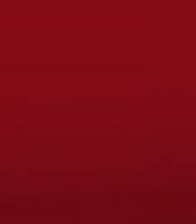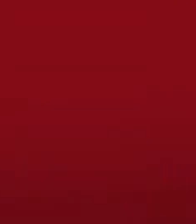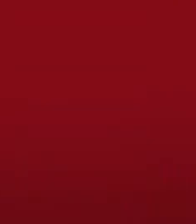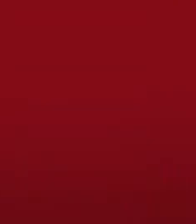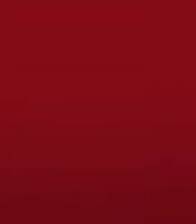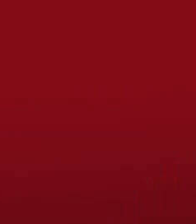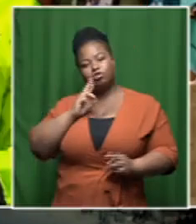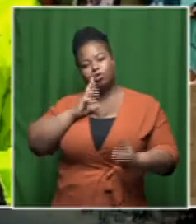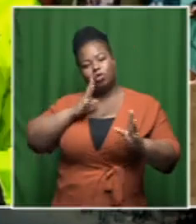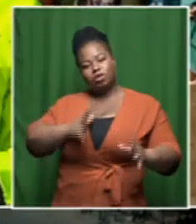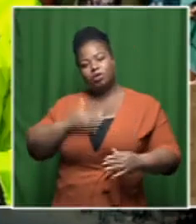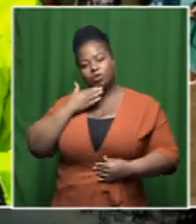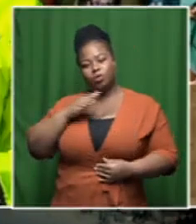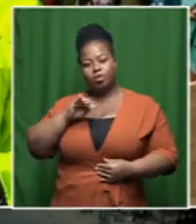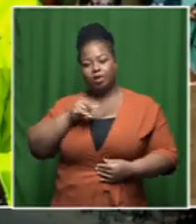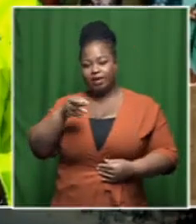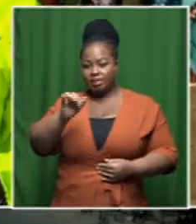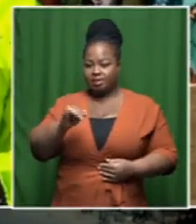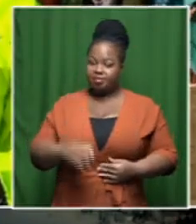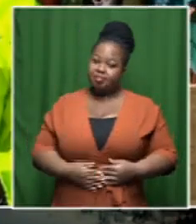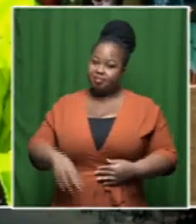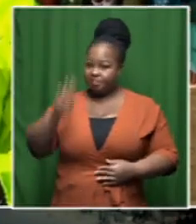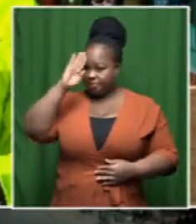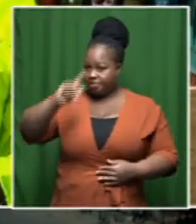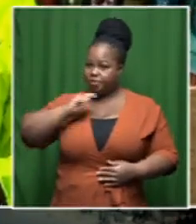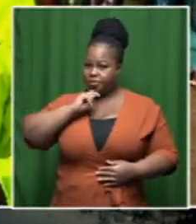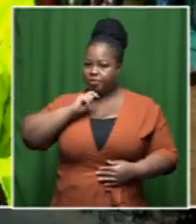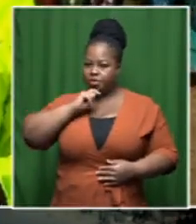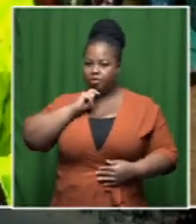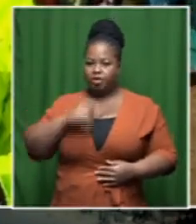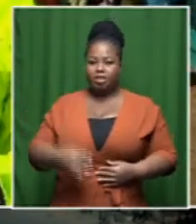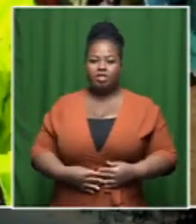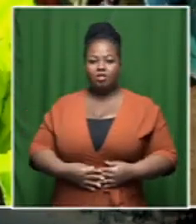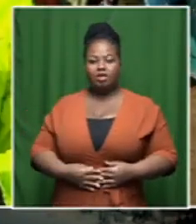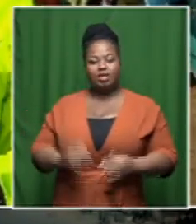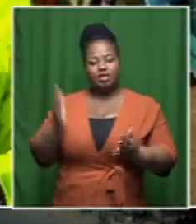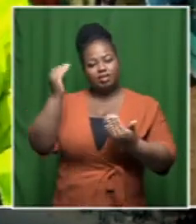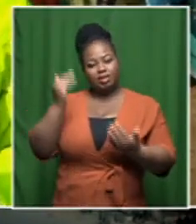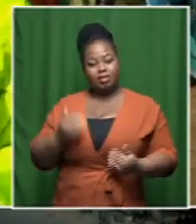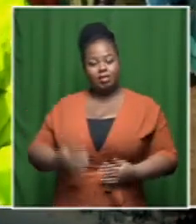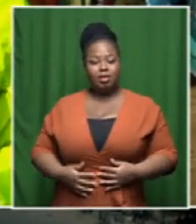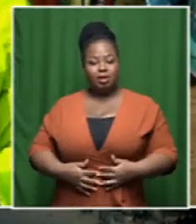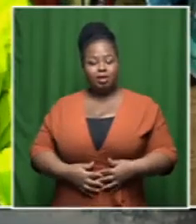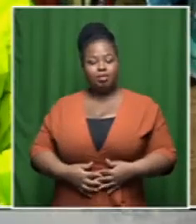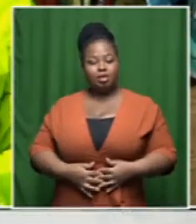our reporter, Bongani Gema. Bongani, a very good morning to you. What can we expect today?